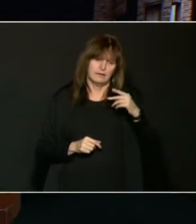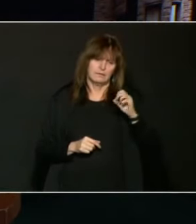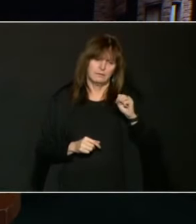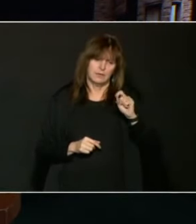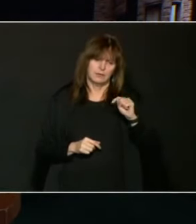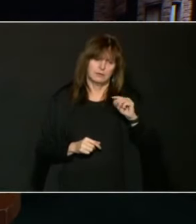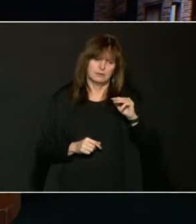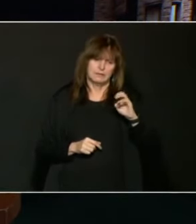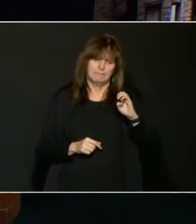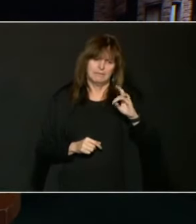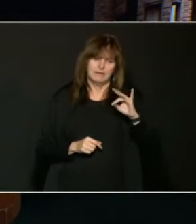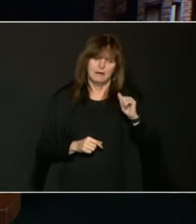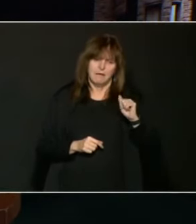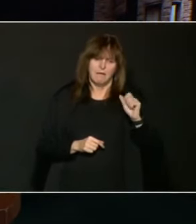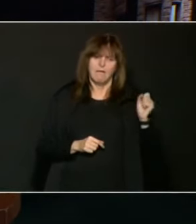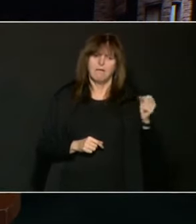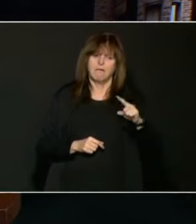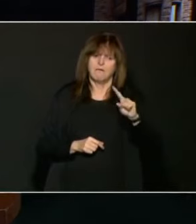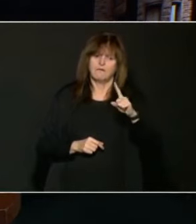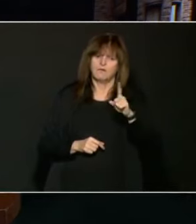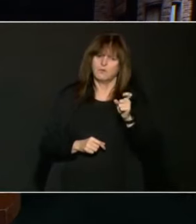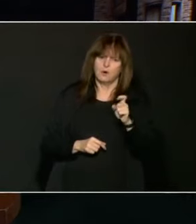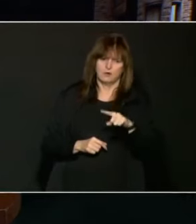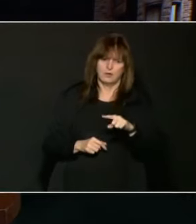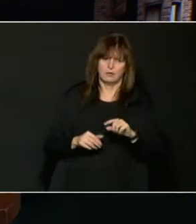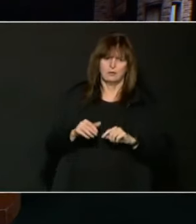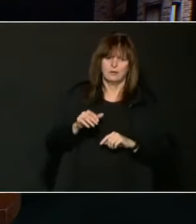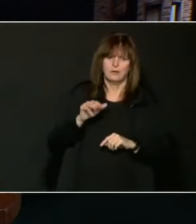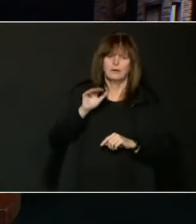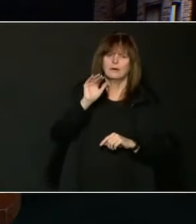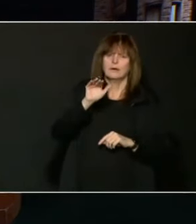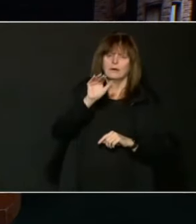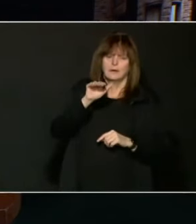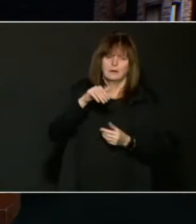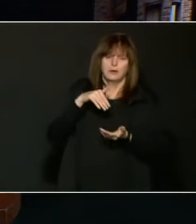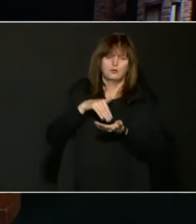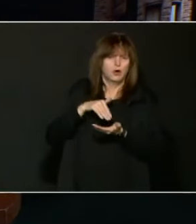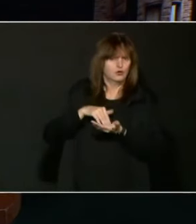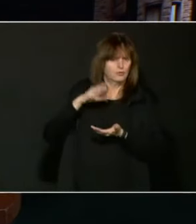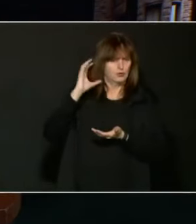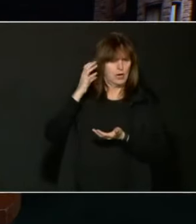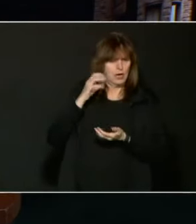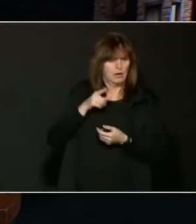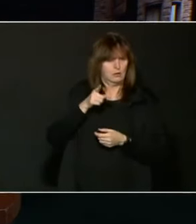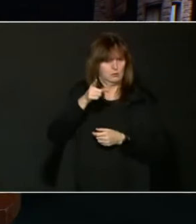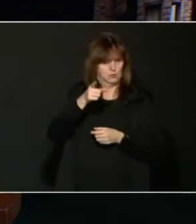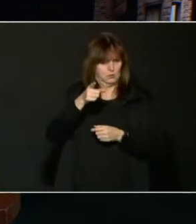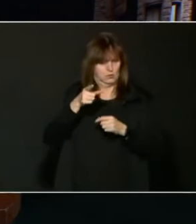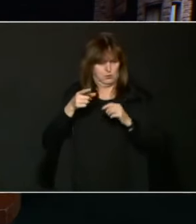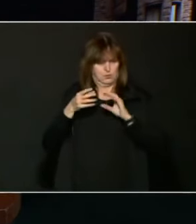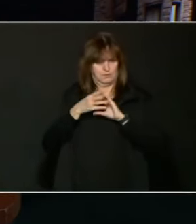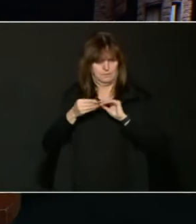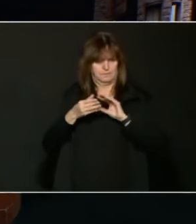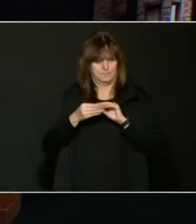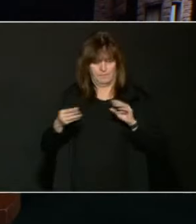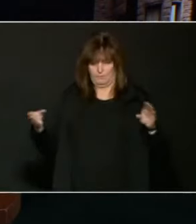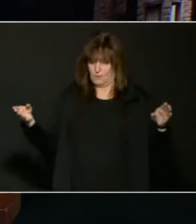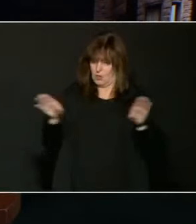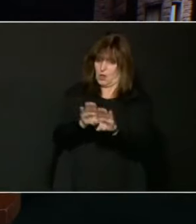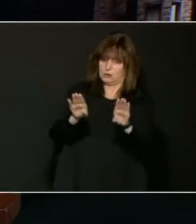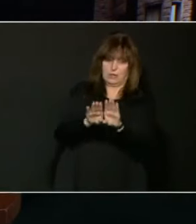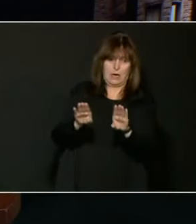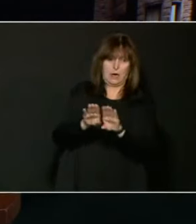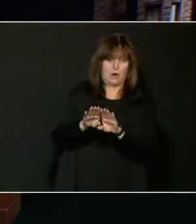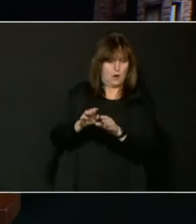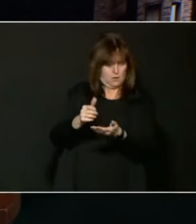question. This one's for Mr. Brown. You've mentioned multiple times today that lockdowns have been the key driver of what's brought cases down. And